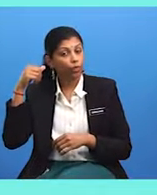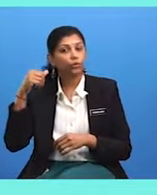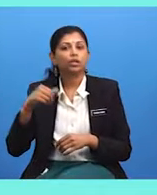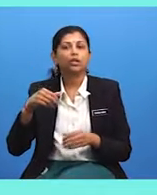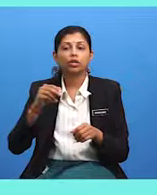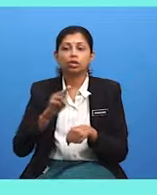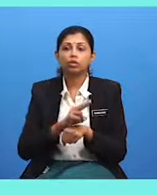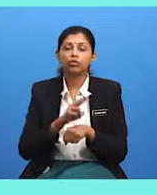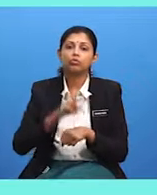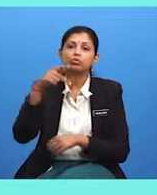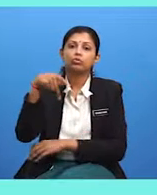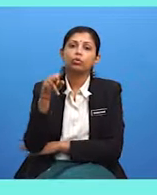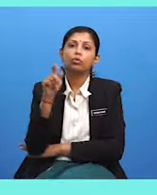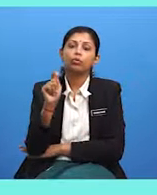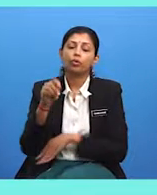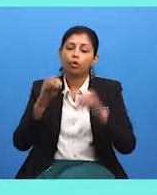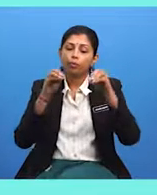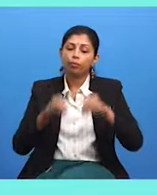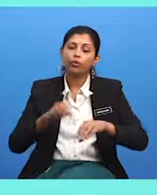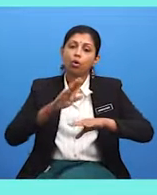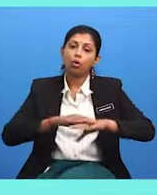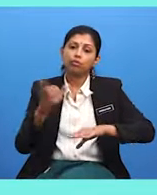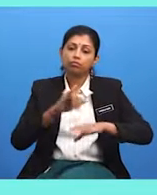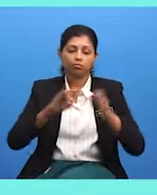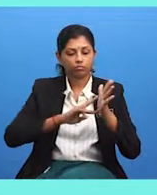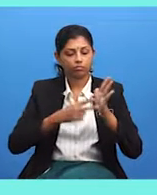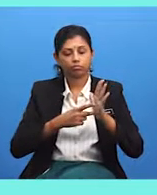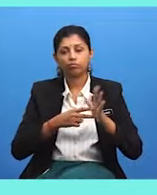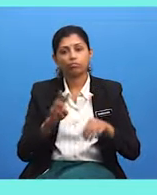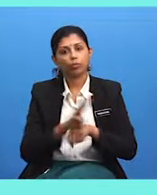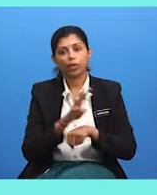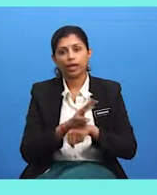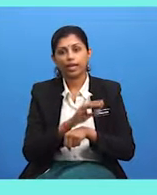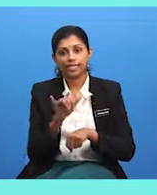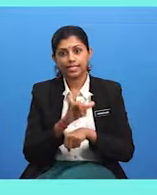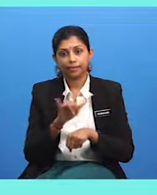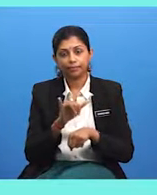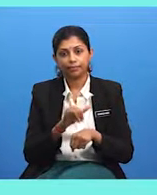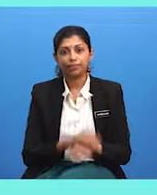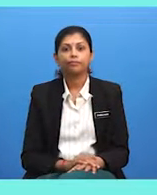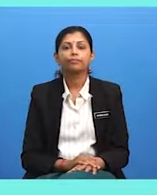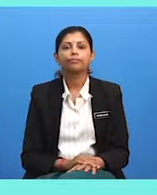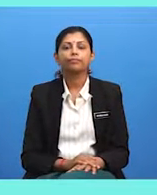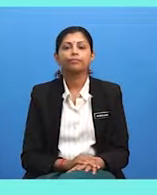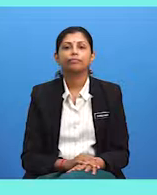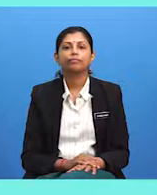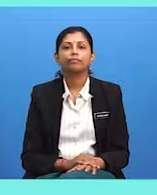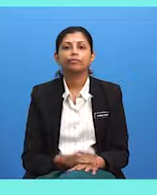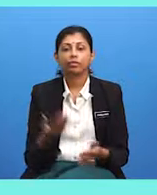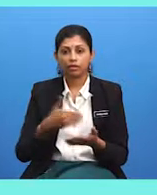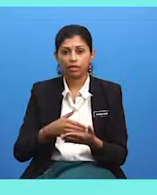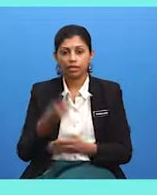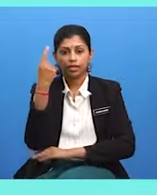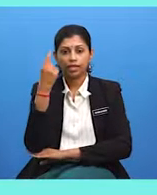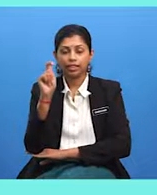it means the same thing. Now listen to the text again and check your answers. the